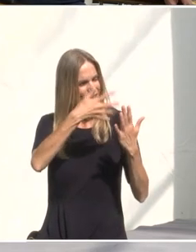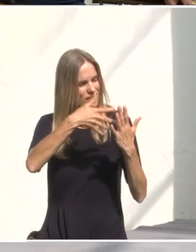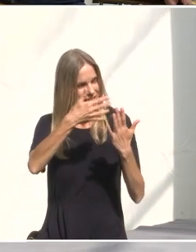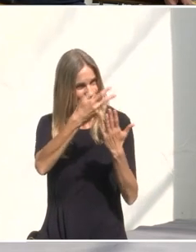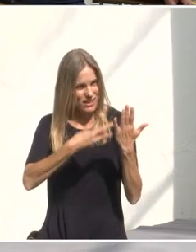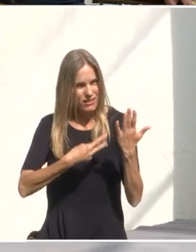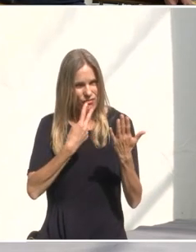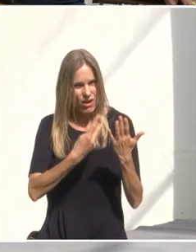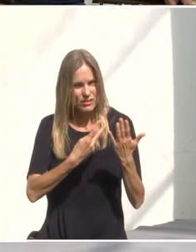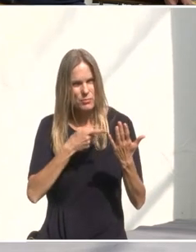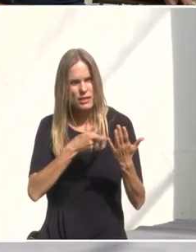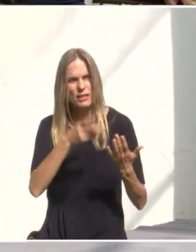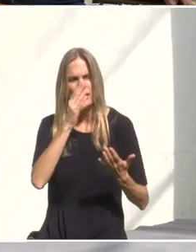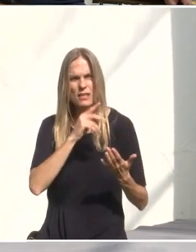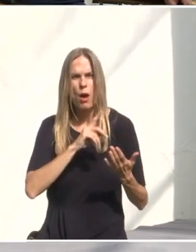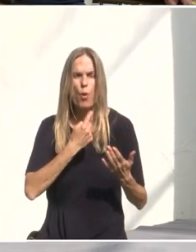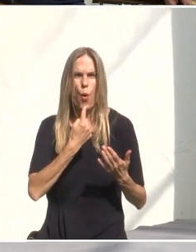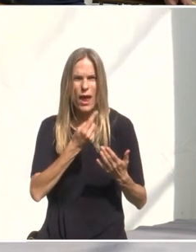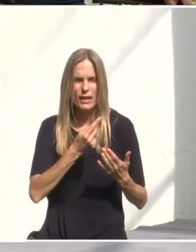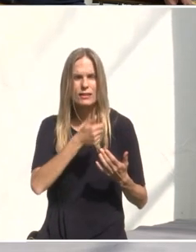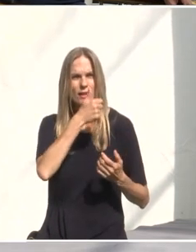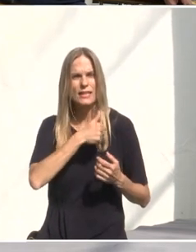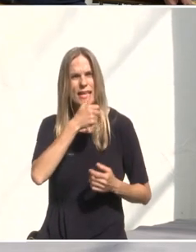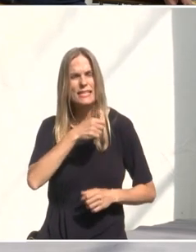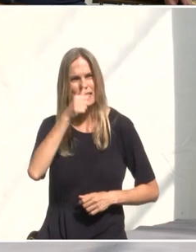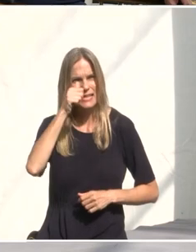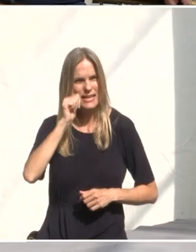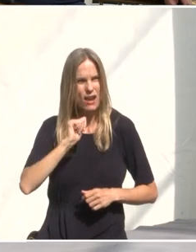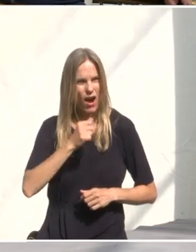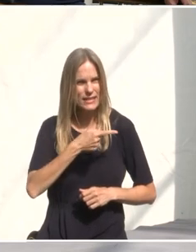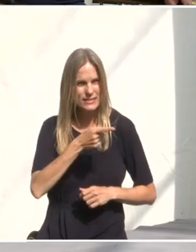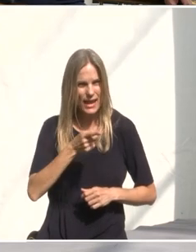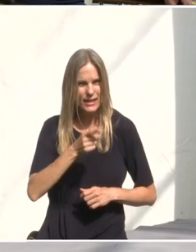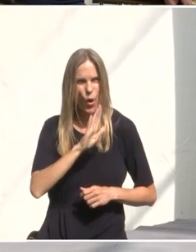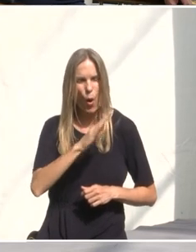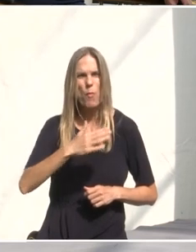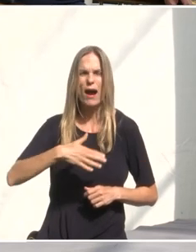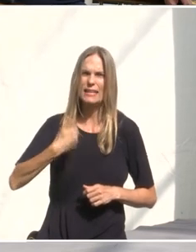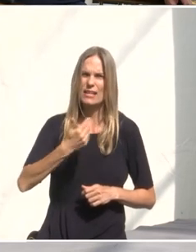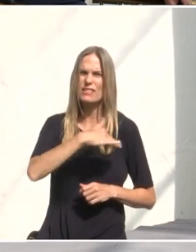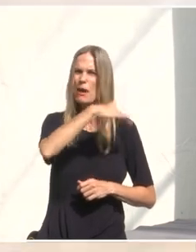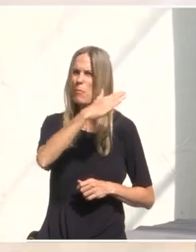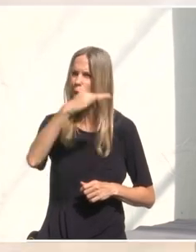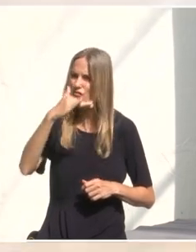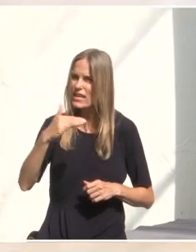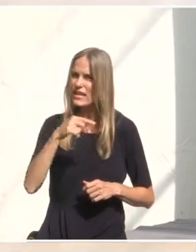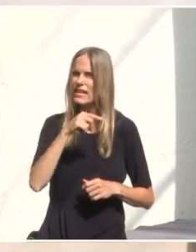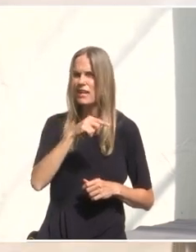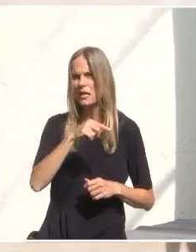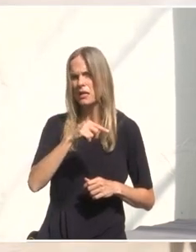We could say that Estonian women. Their health profile is basically that Estonian women are from